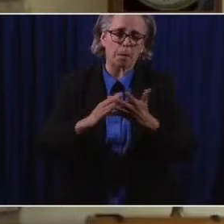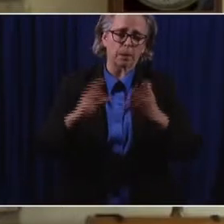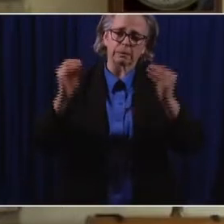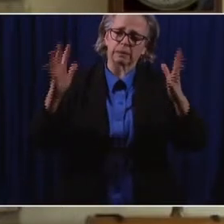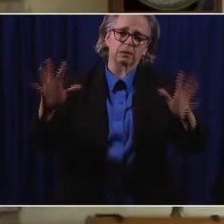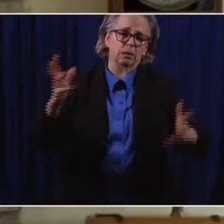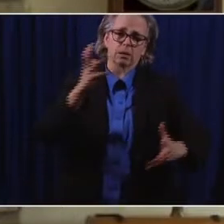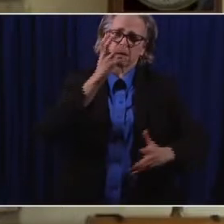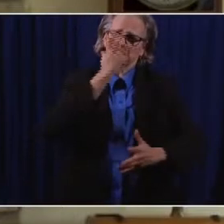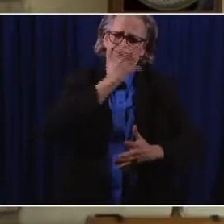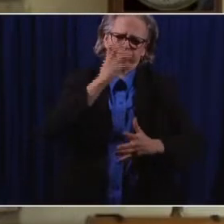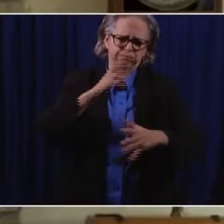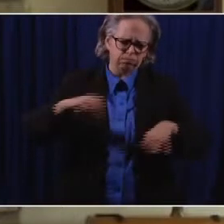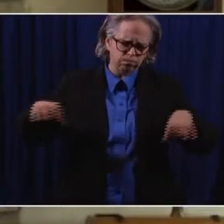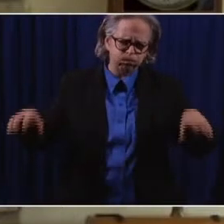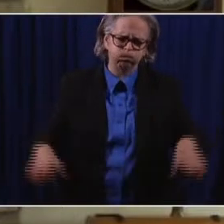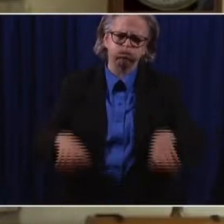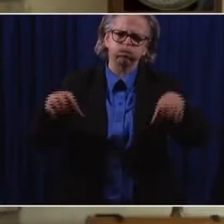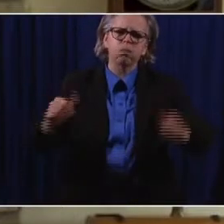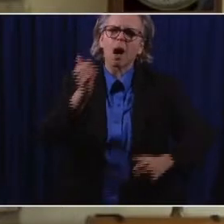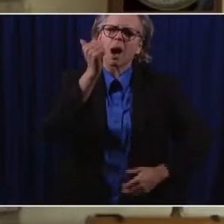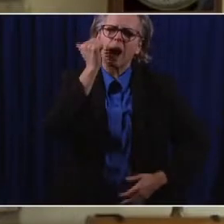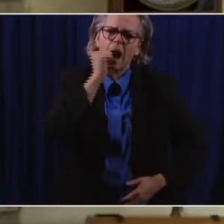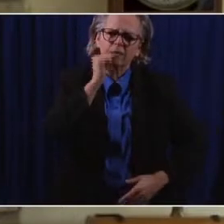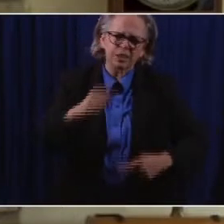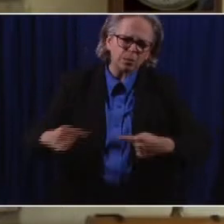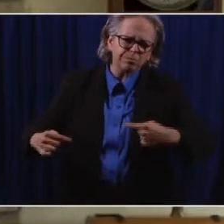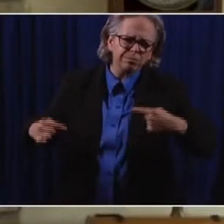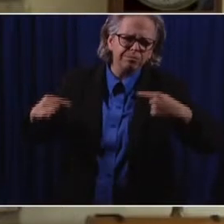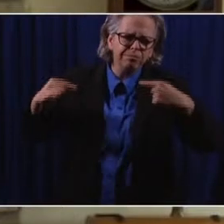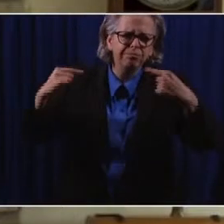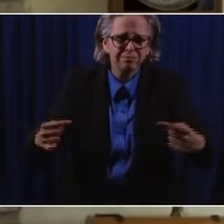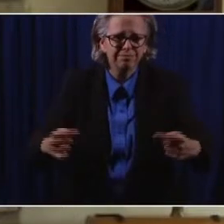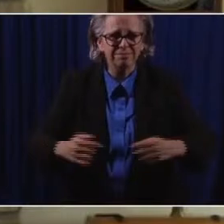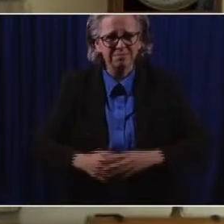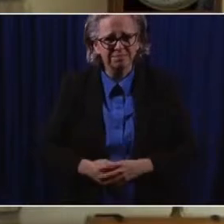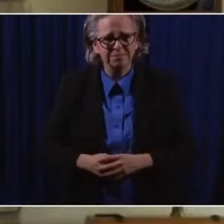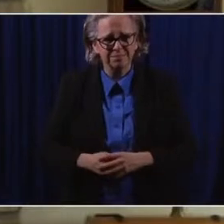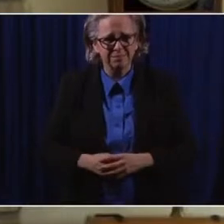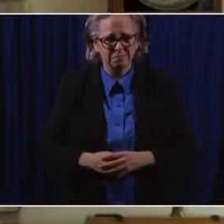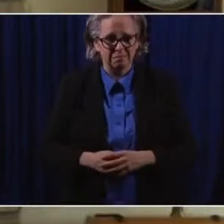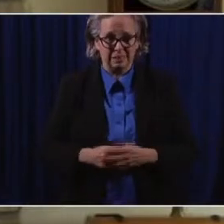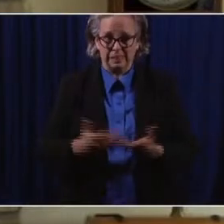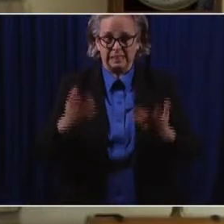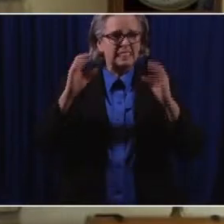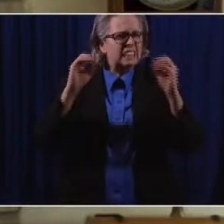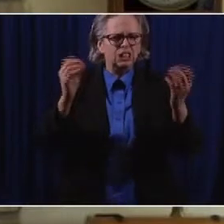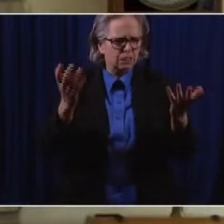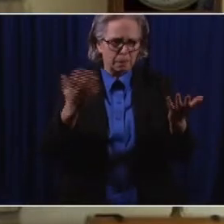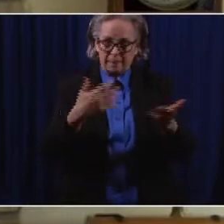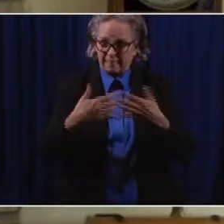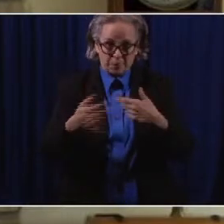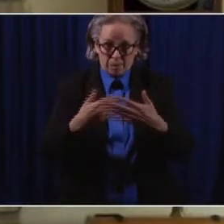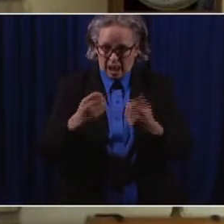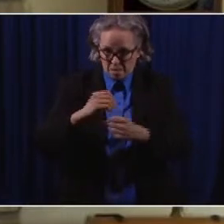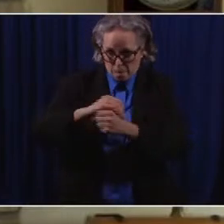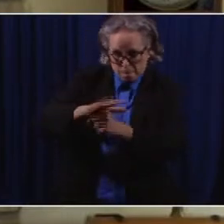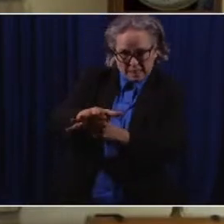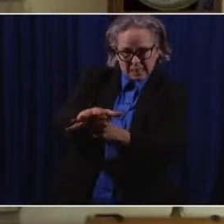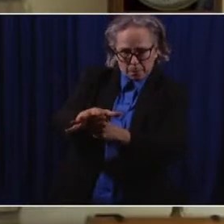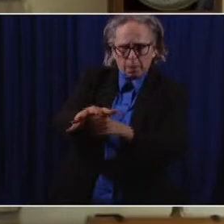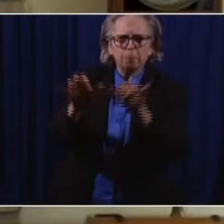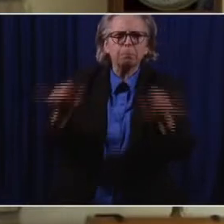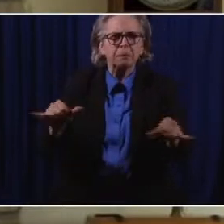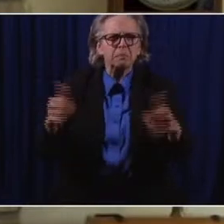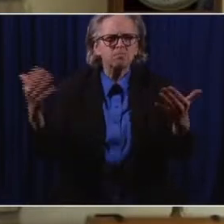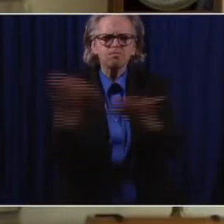there every single day in Ohio. They're teaching through a pandemic. They're doing something that no Ohio teachers had